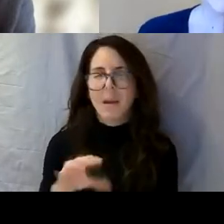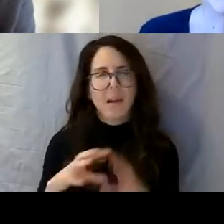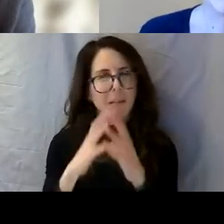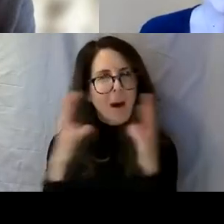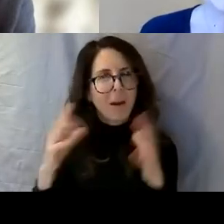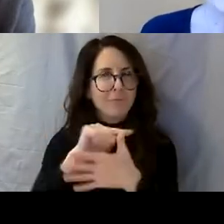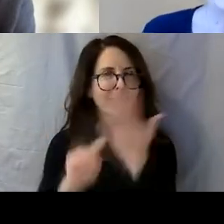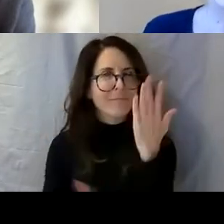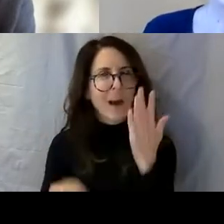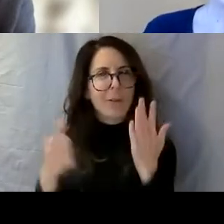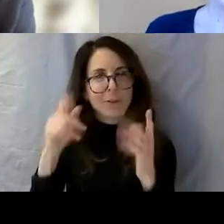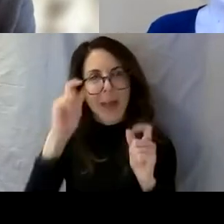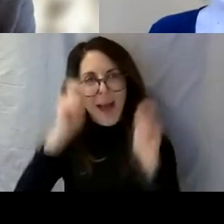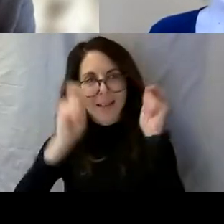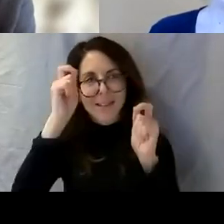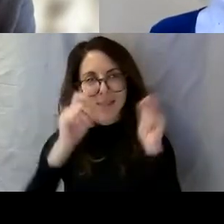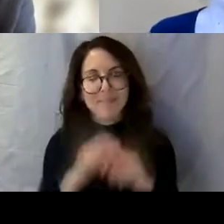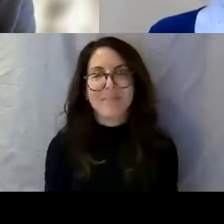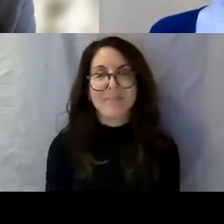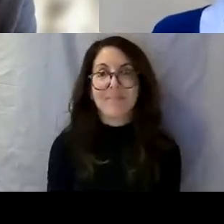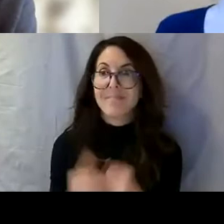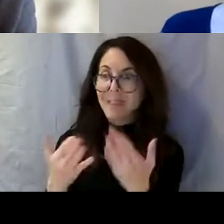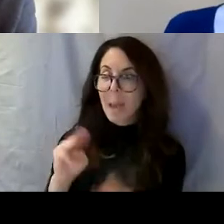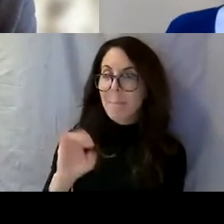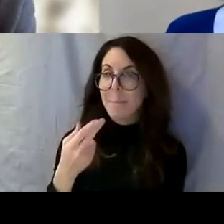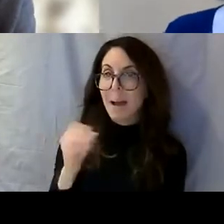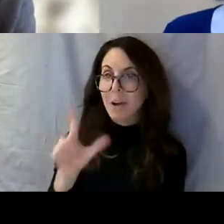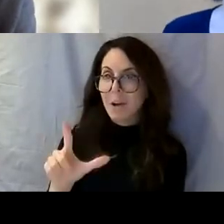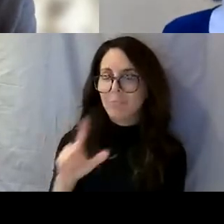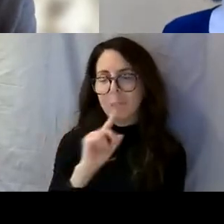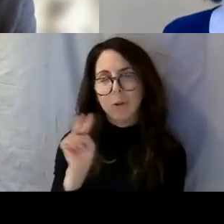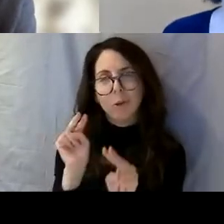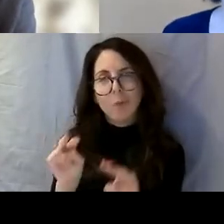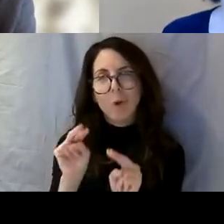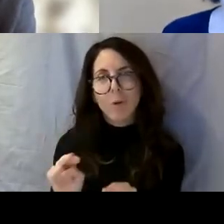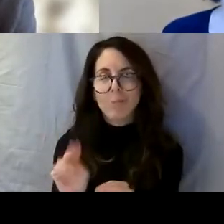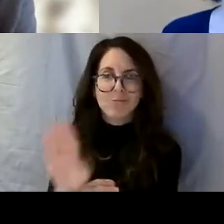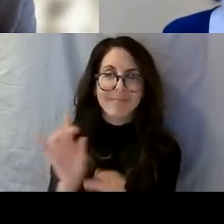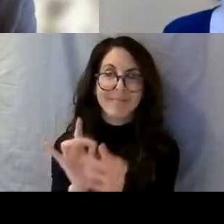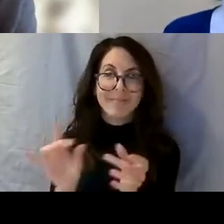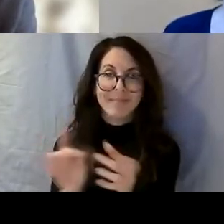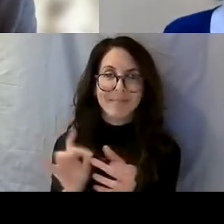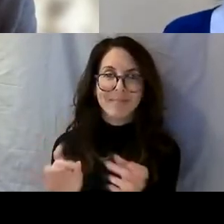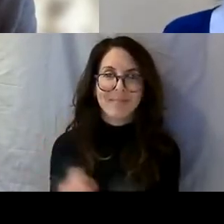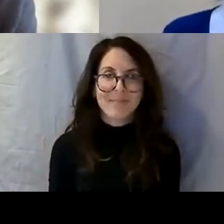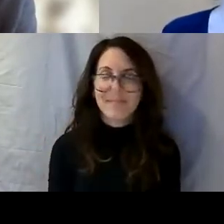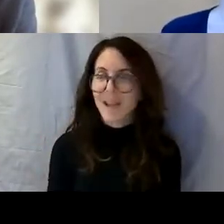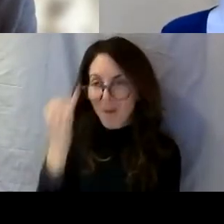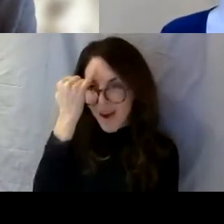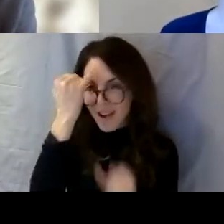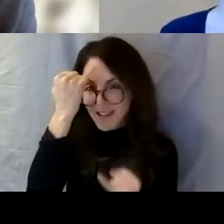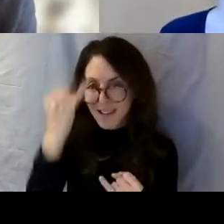life in the arts. So Michael, I am very much looking forward to hearing what you have to say, what ideas you have to